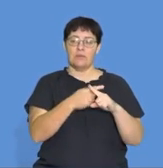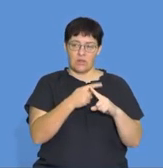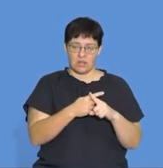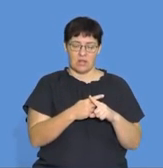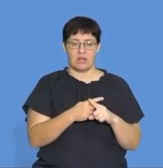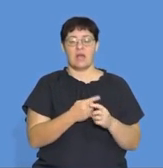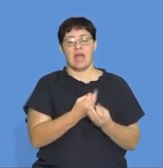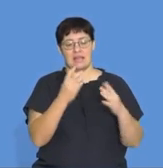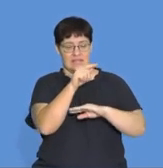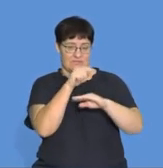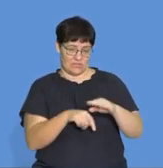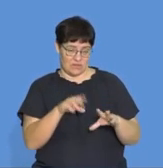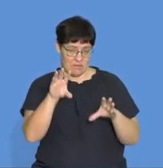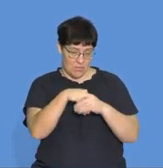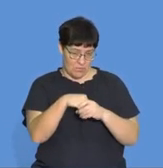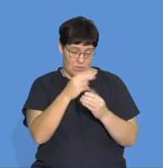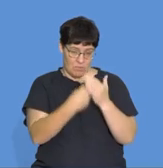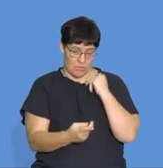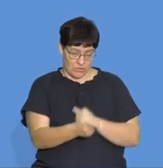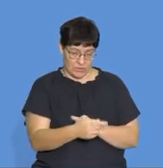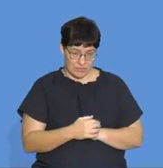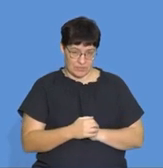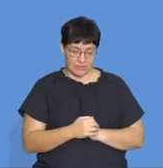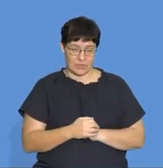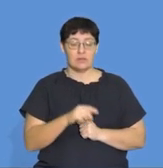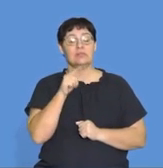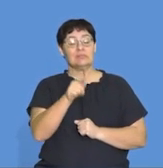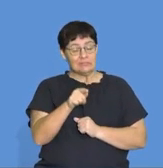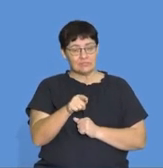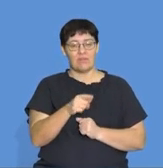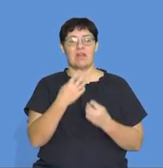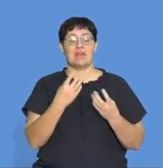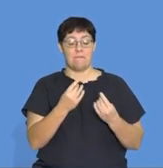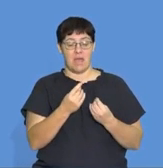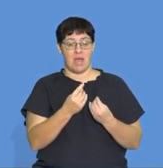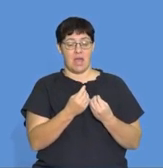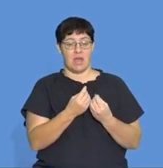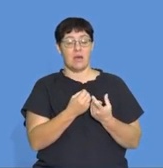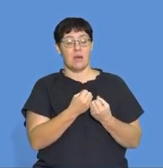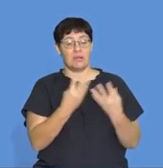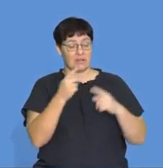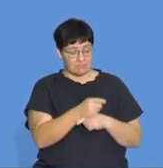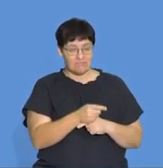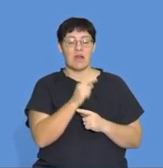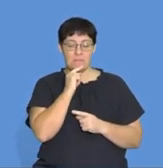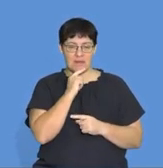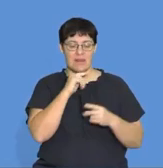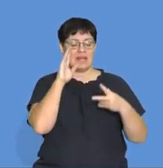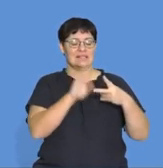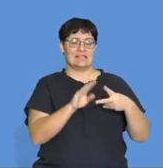and division. So this is the multiplicative of a number is the second